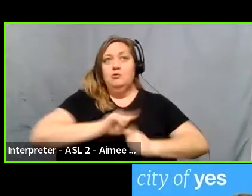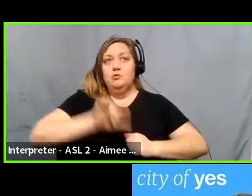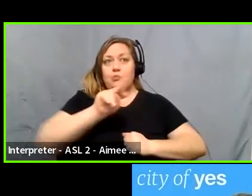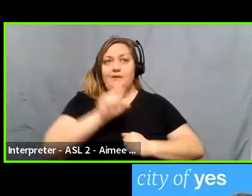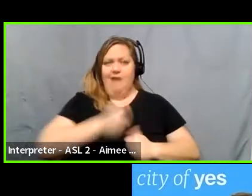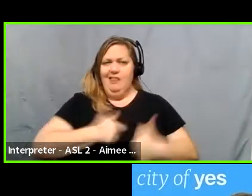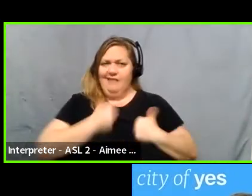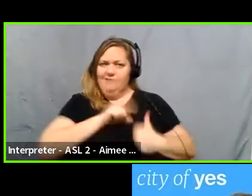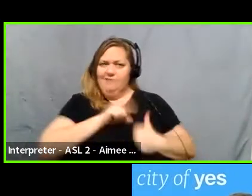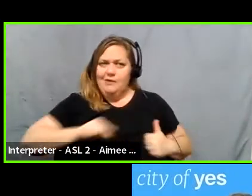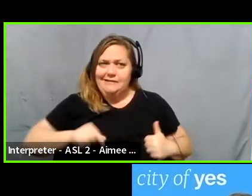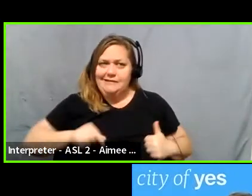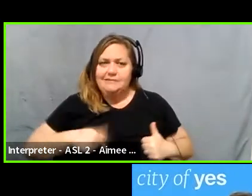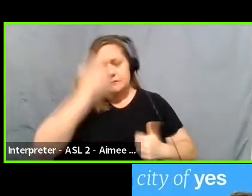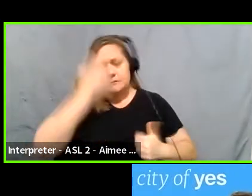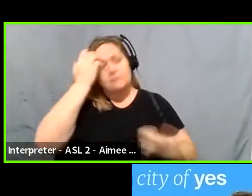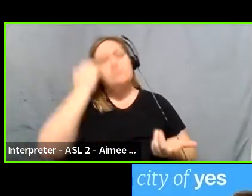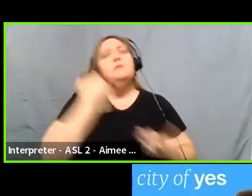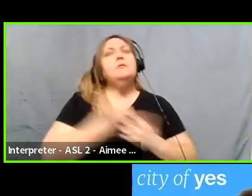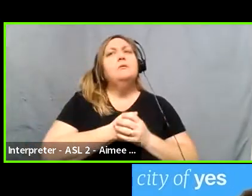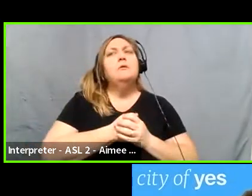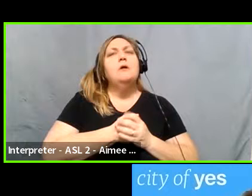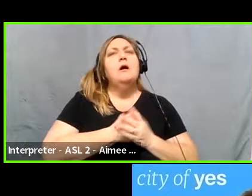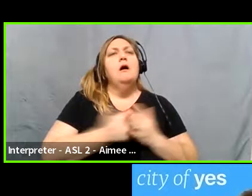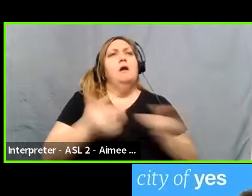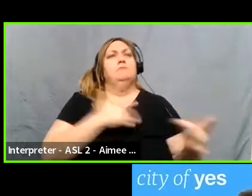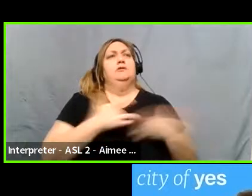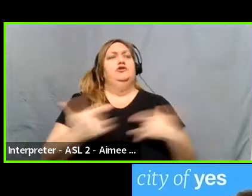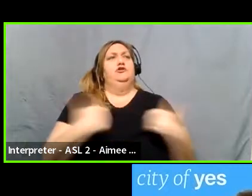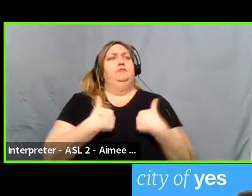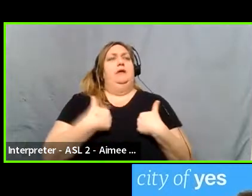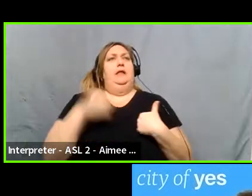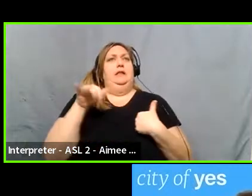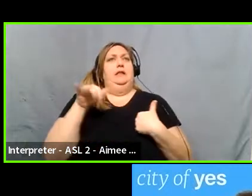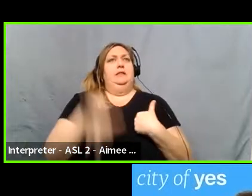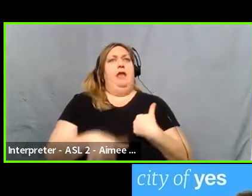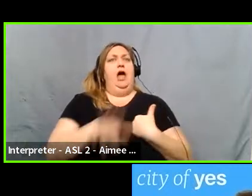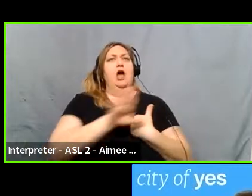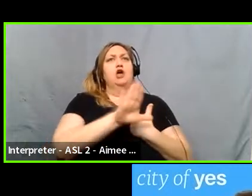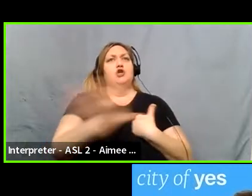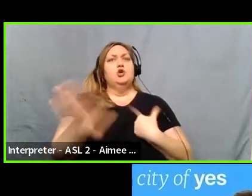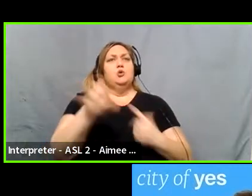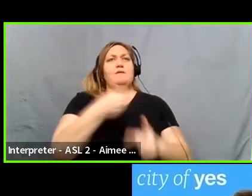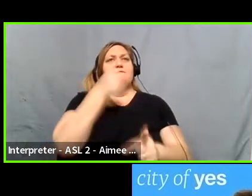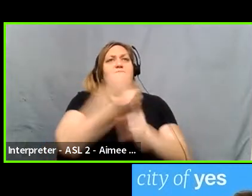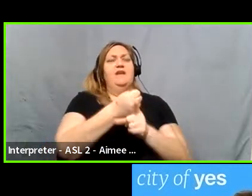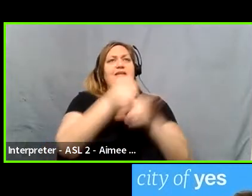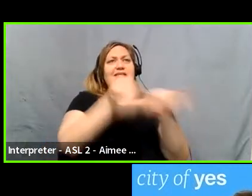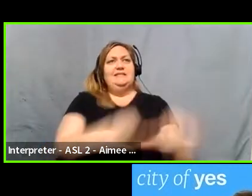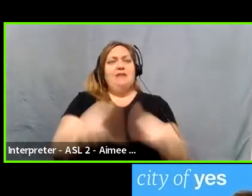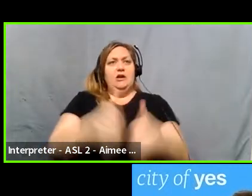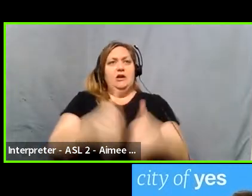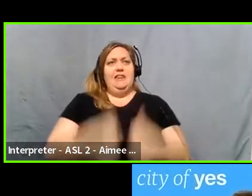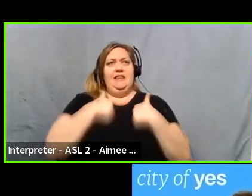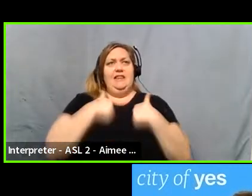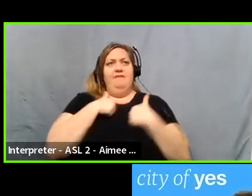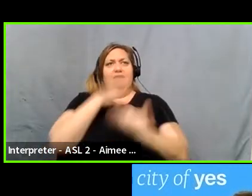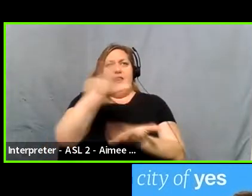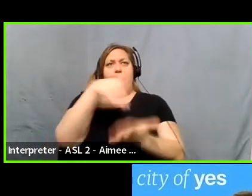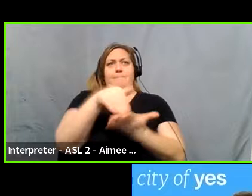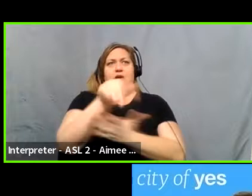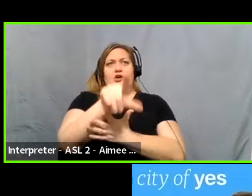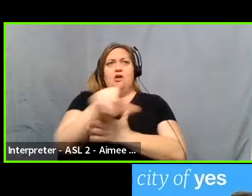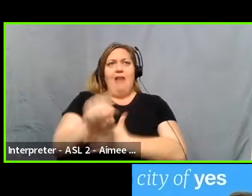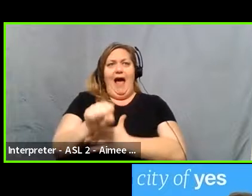Queens. But what concerns me is that, that you're affecting the standard of living of the middle class